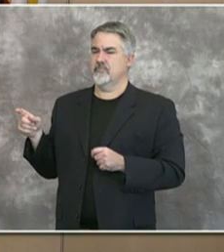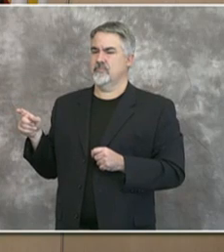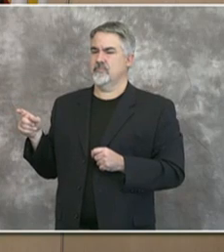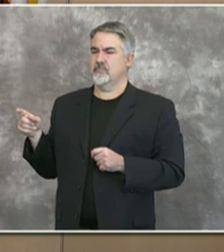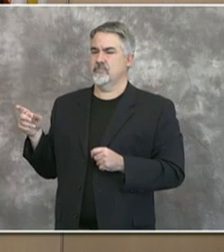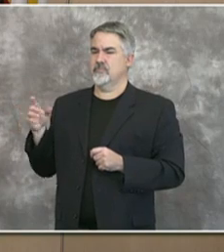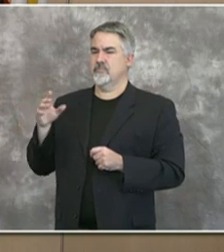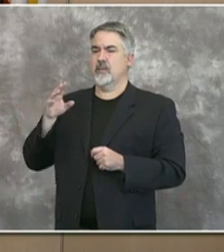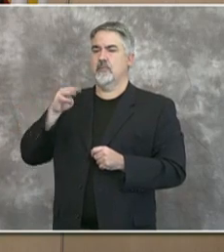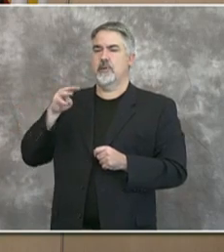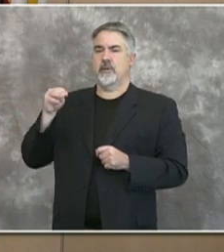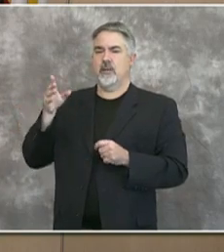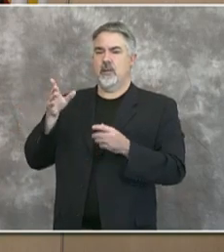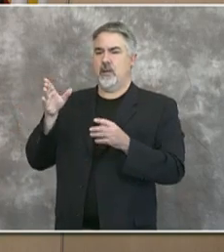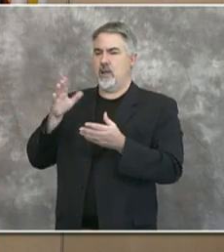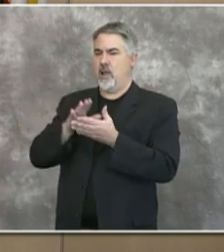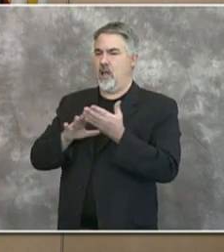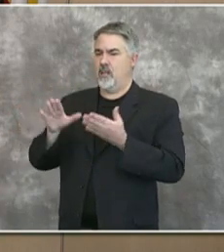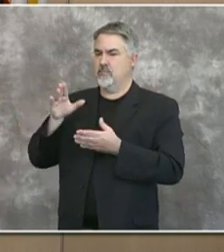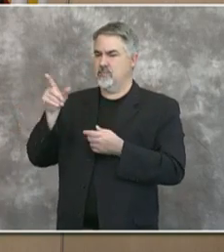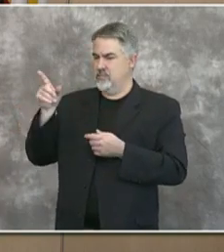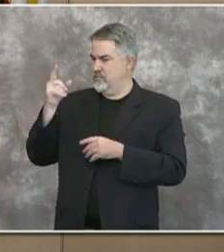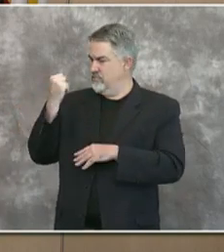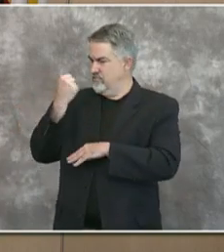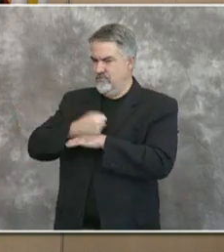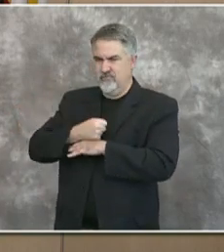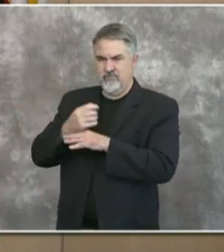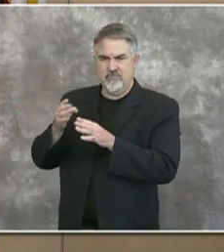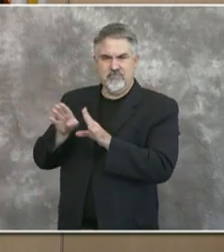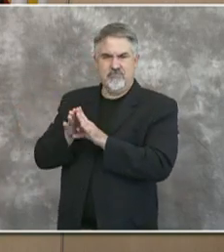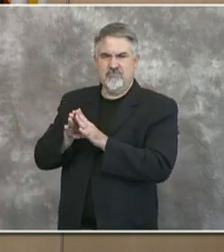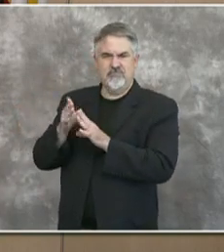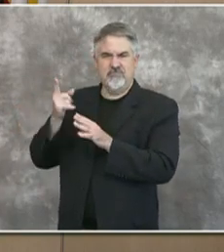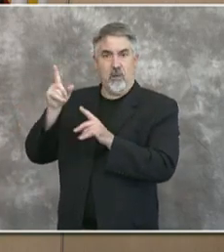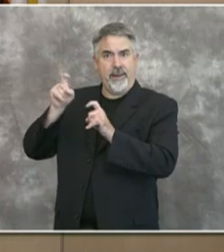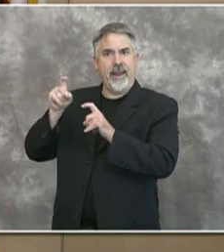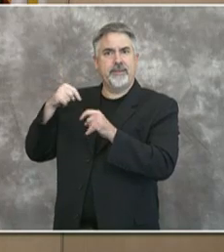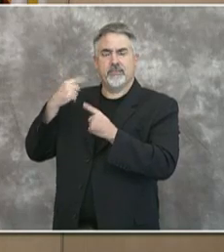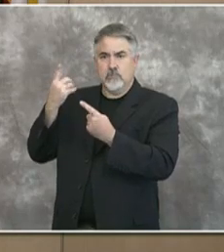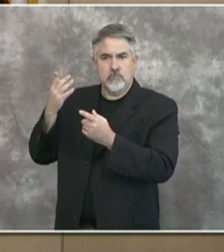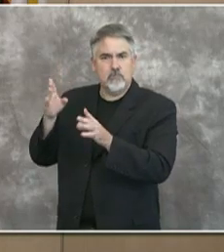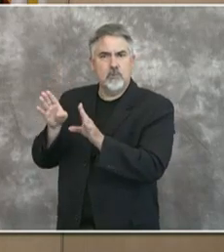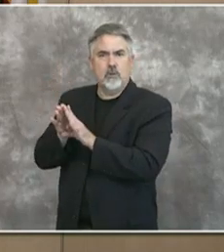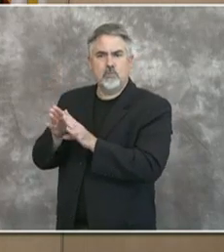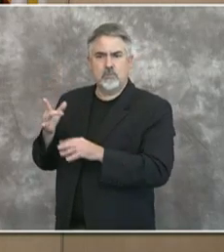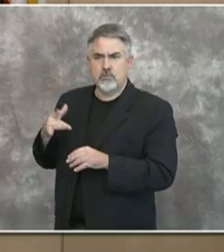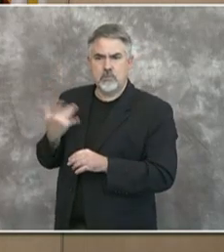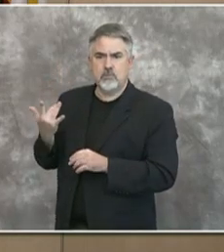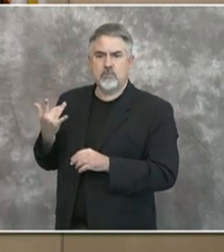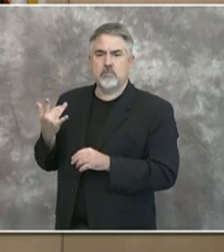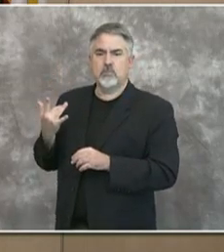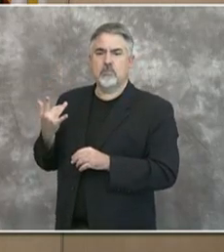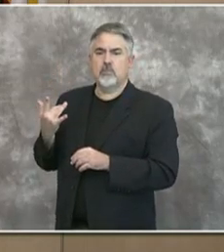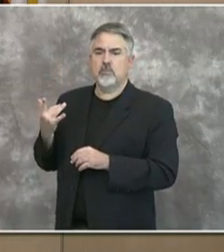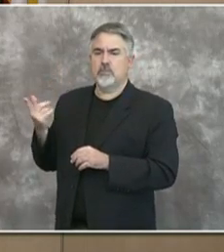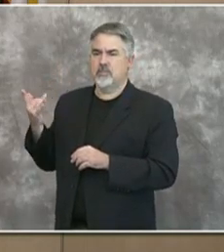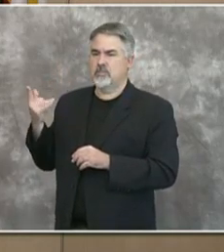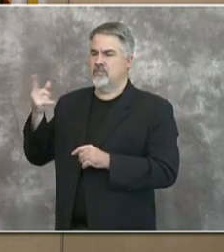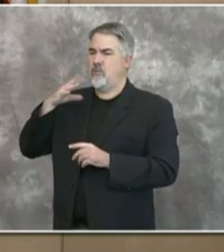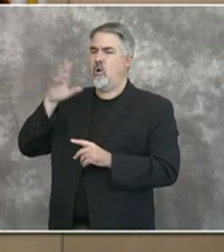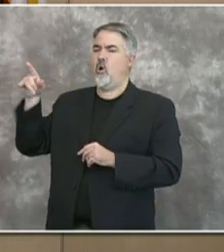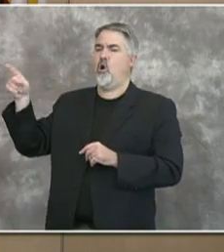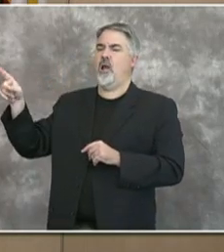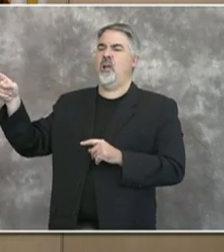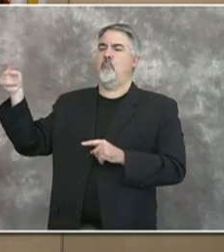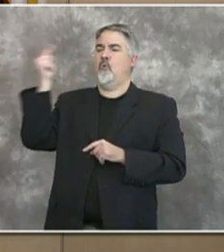were moving sites. They encouraged those who had not gone to that site to go to the new site. So what should people